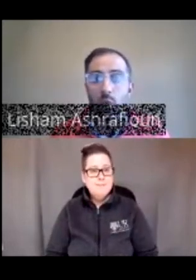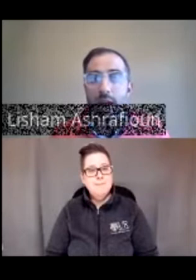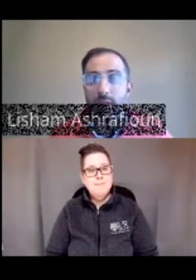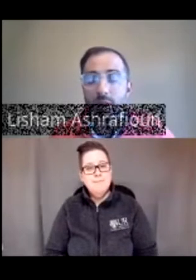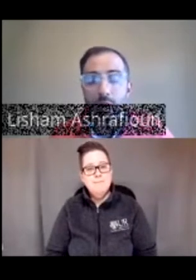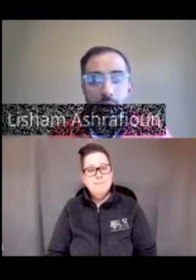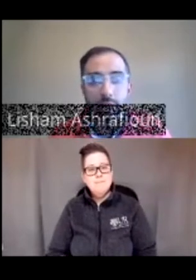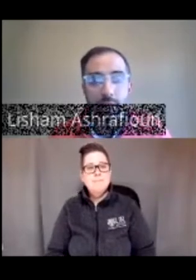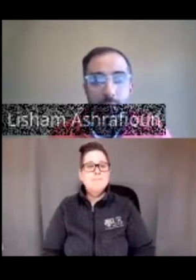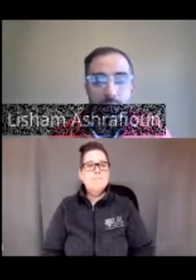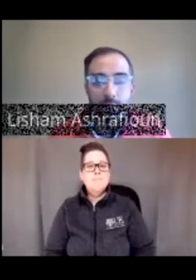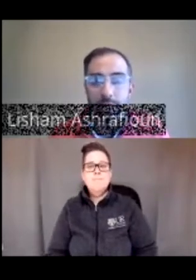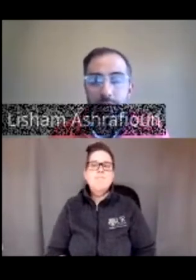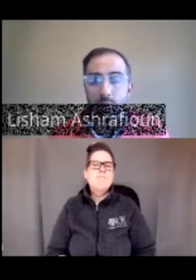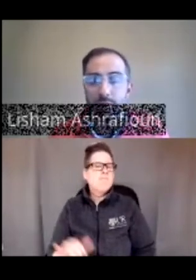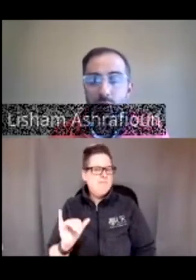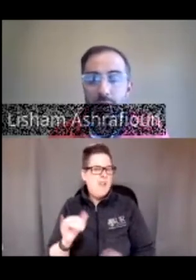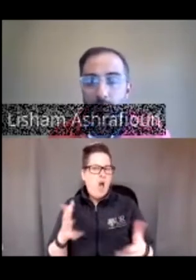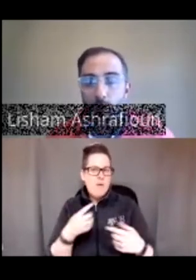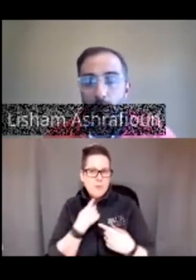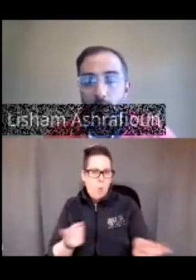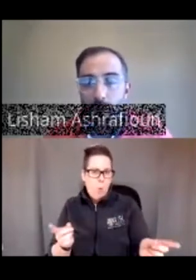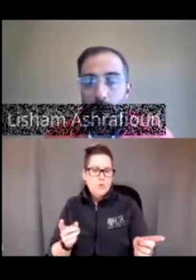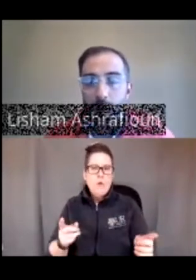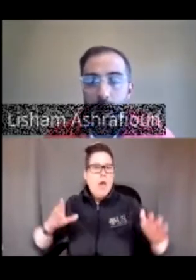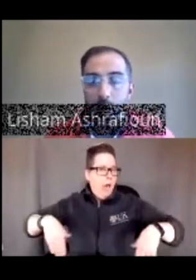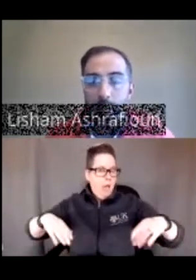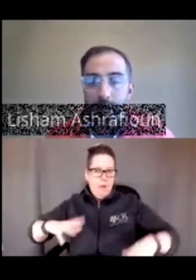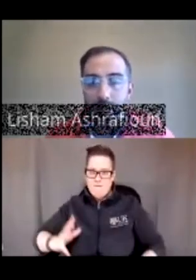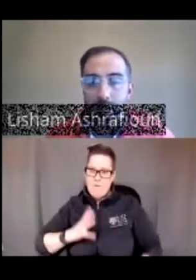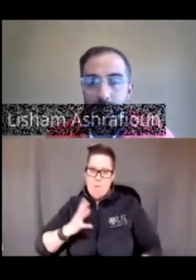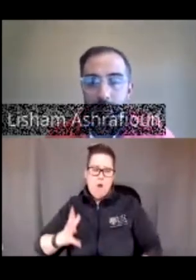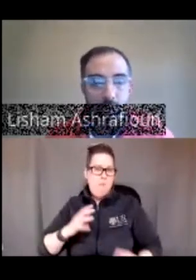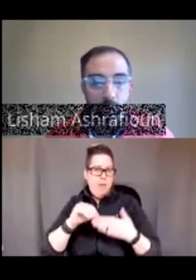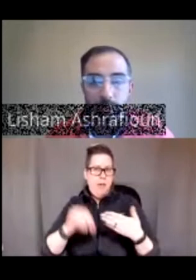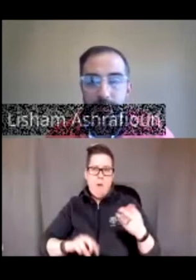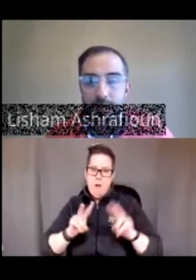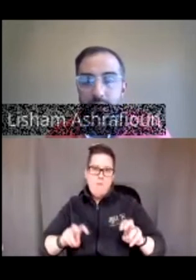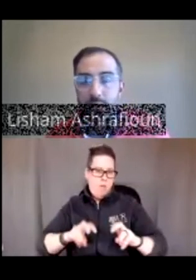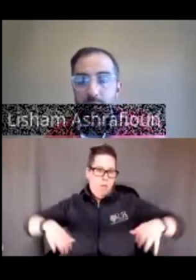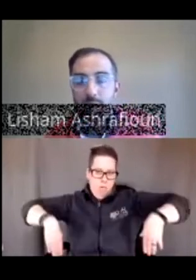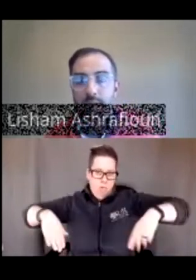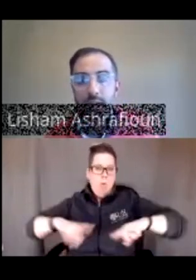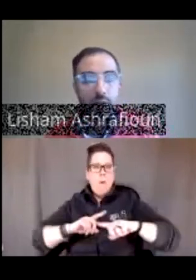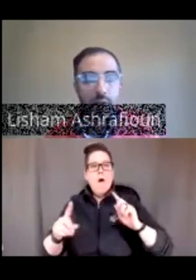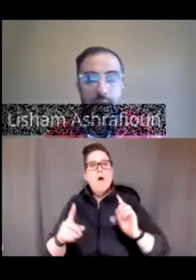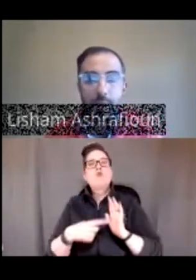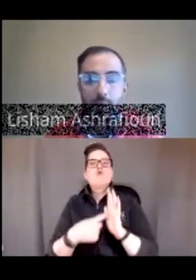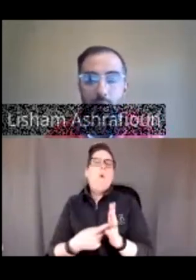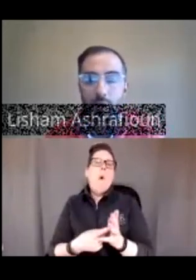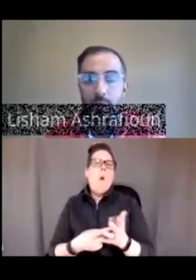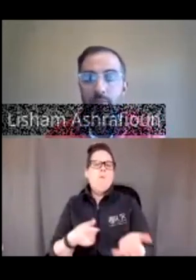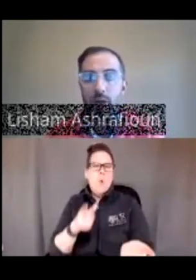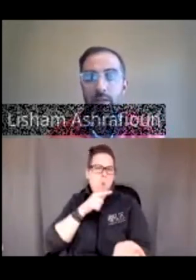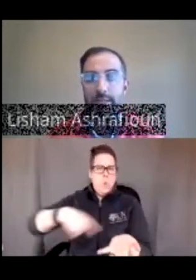So we haven't, as I mentioned in the beginning, we haven't run any formal outcome analyses, but I just want to present some data on our